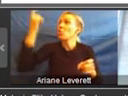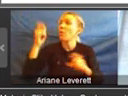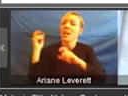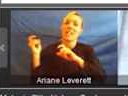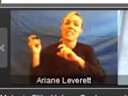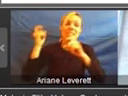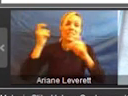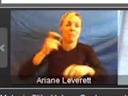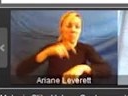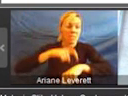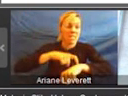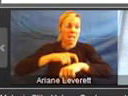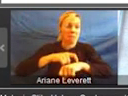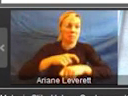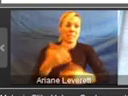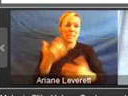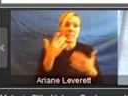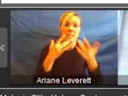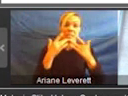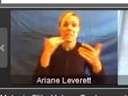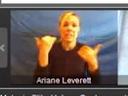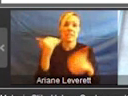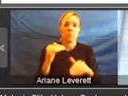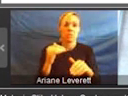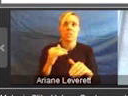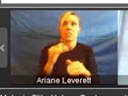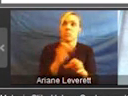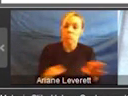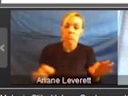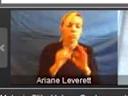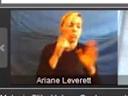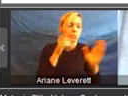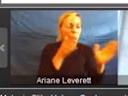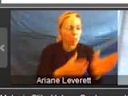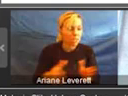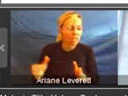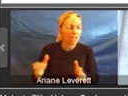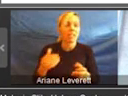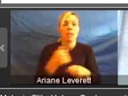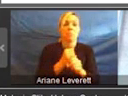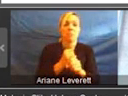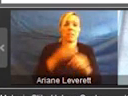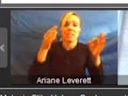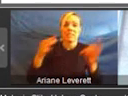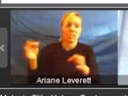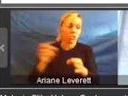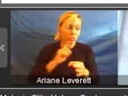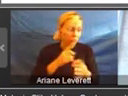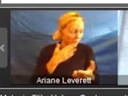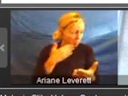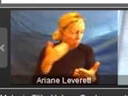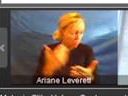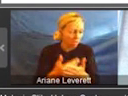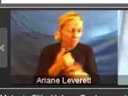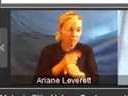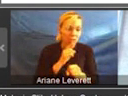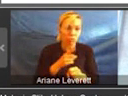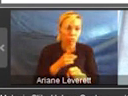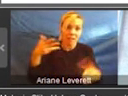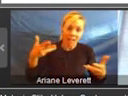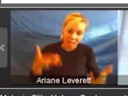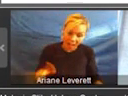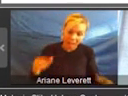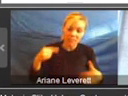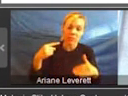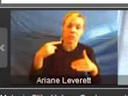then it's even more important to plan and to make decisions extremely wisely to ensure that also after that such a